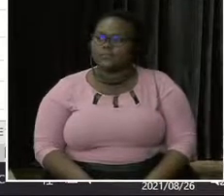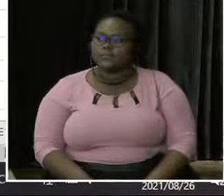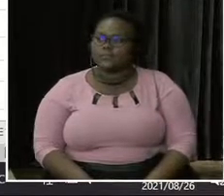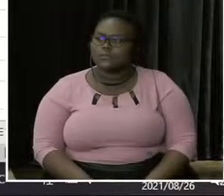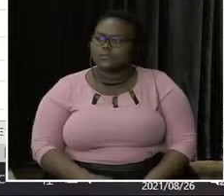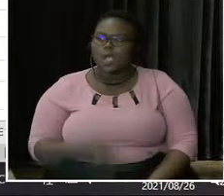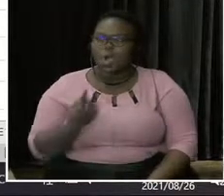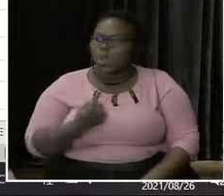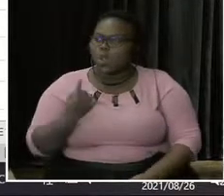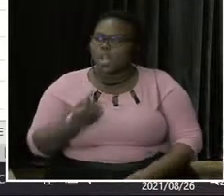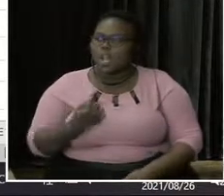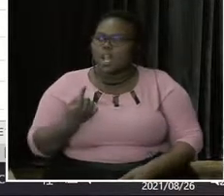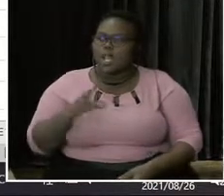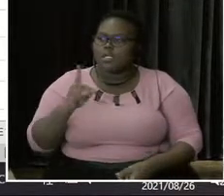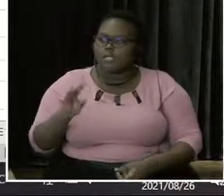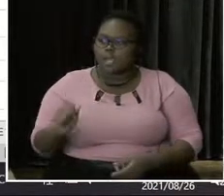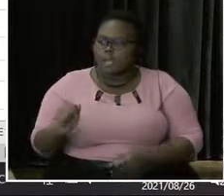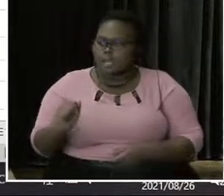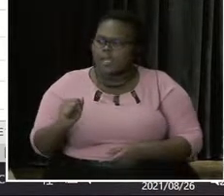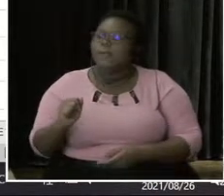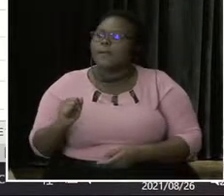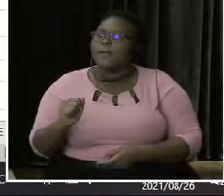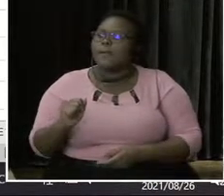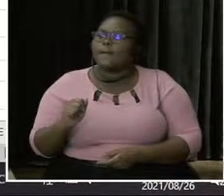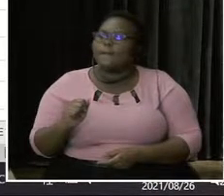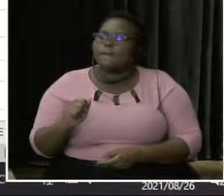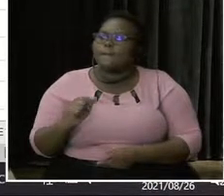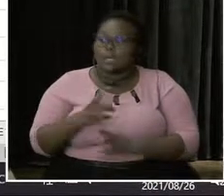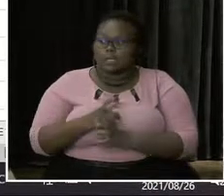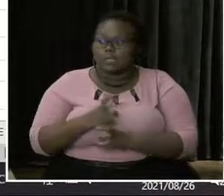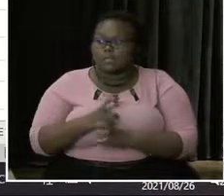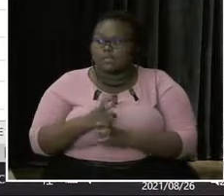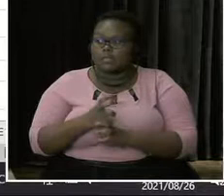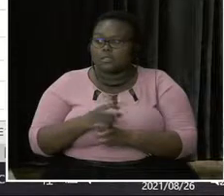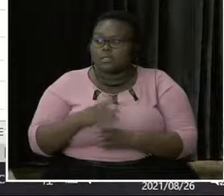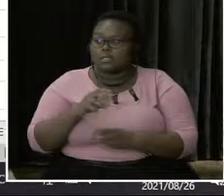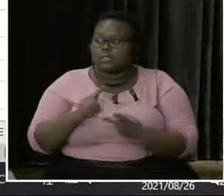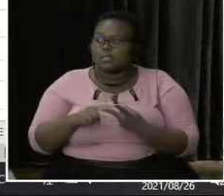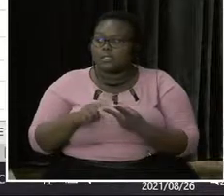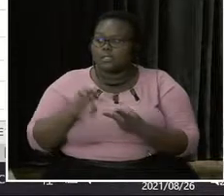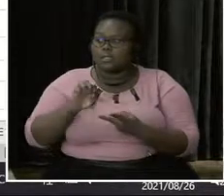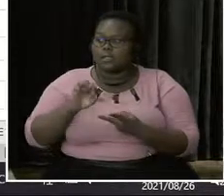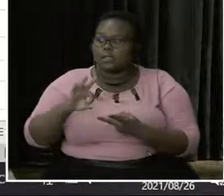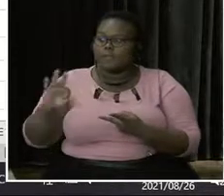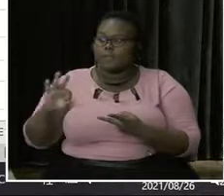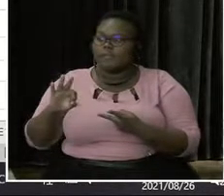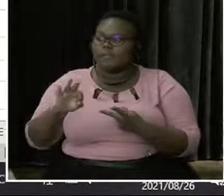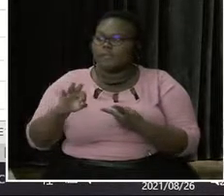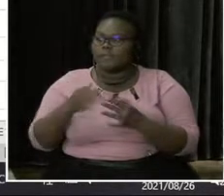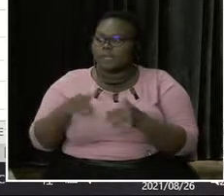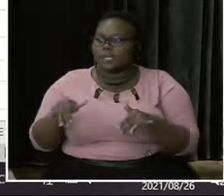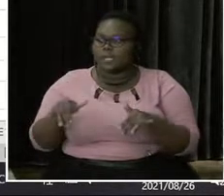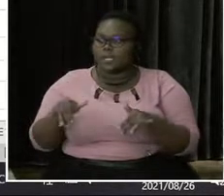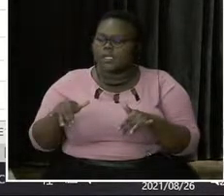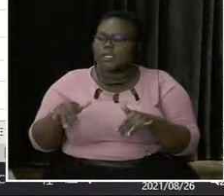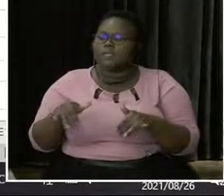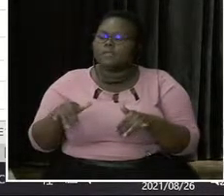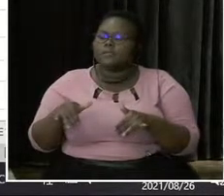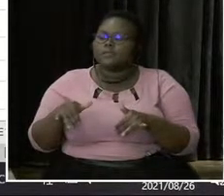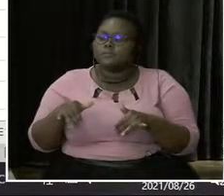It's only the DA against and the EFF abstaining.